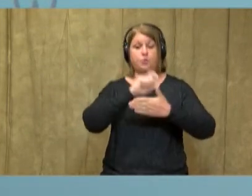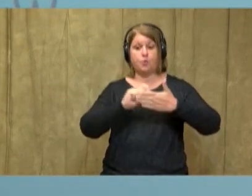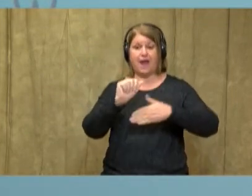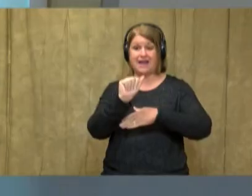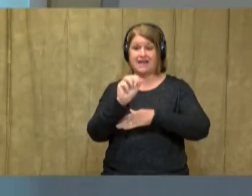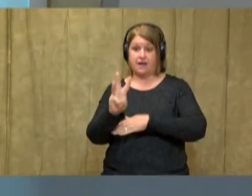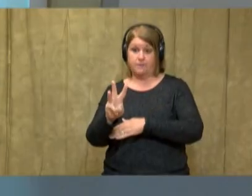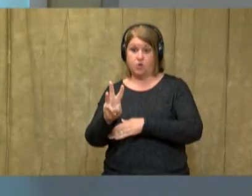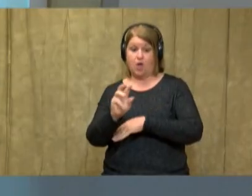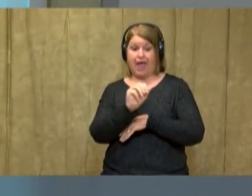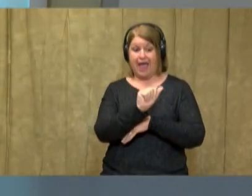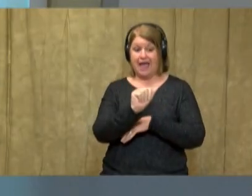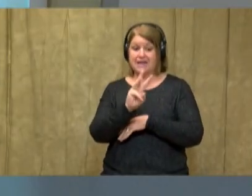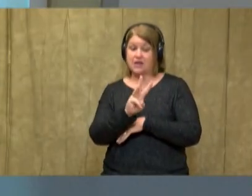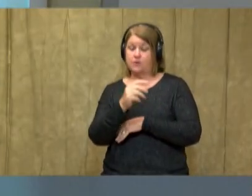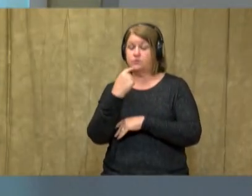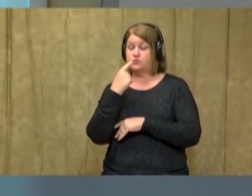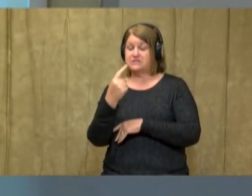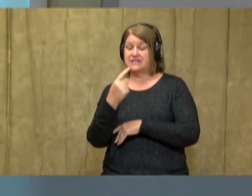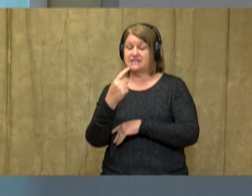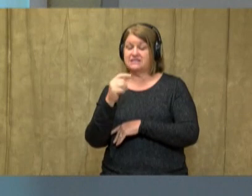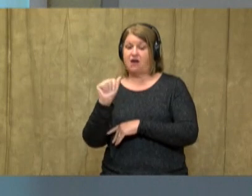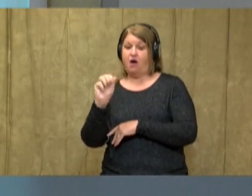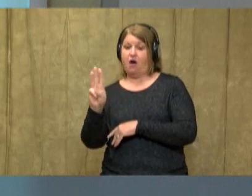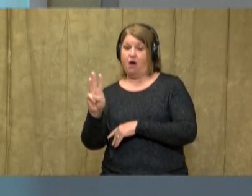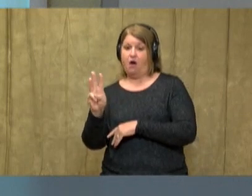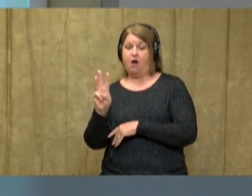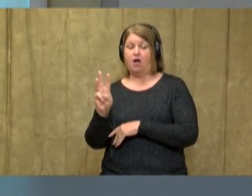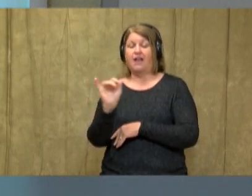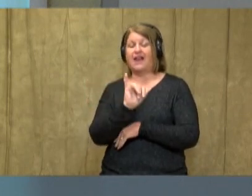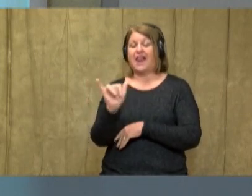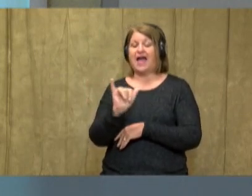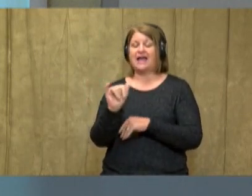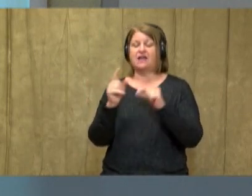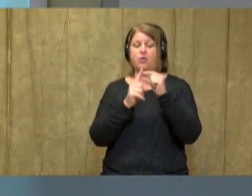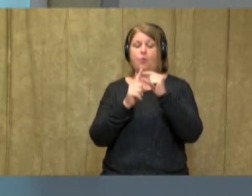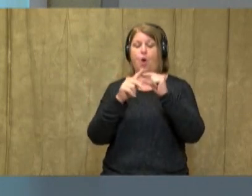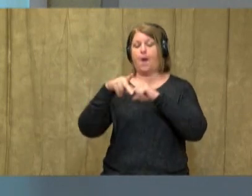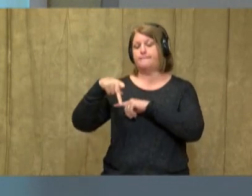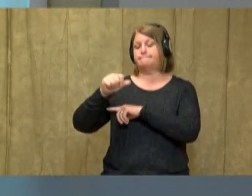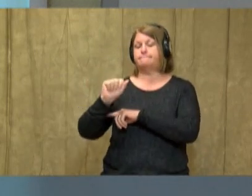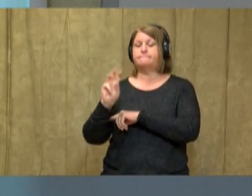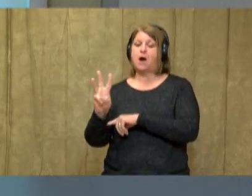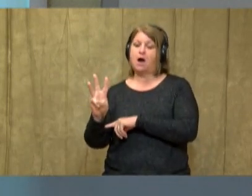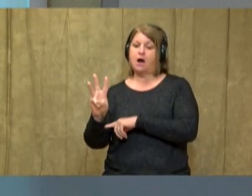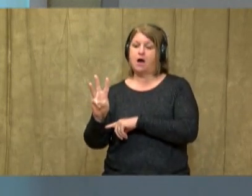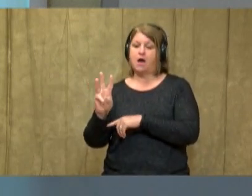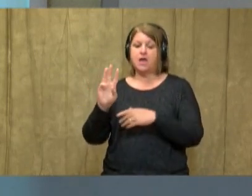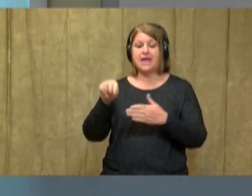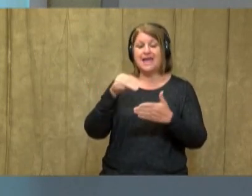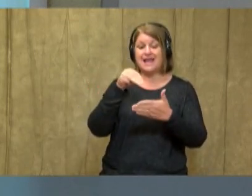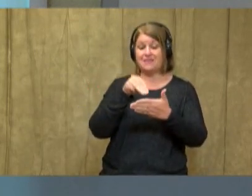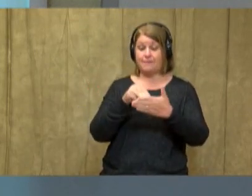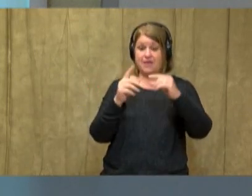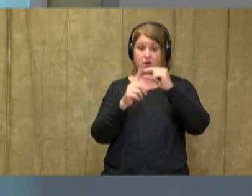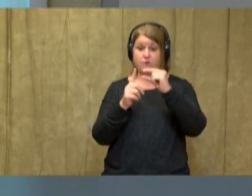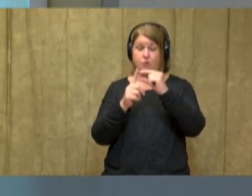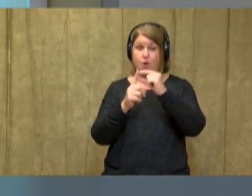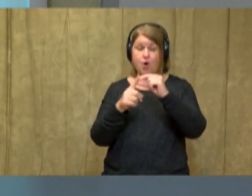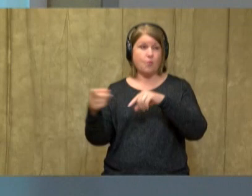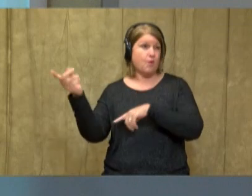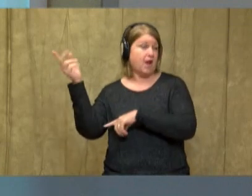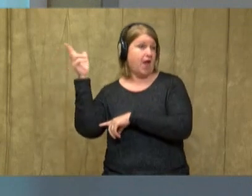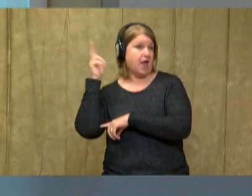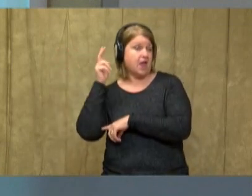says ah, just like in the word paw. In the middle of a word, when I hear ah